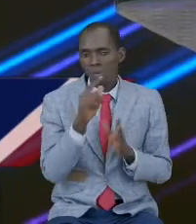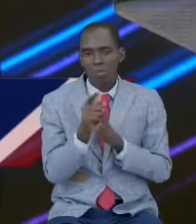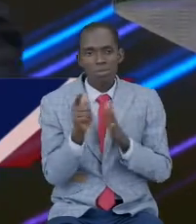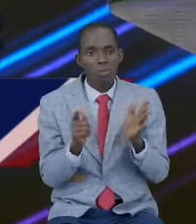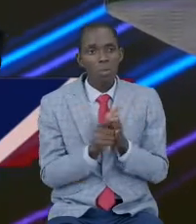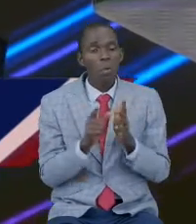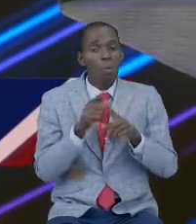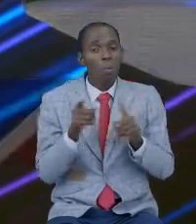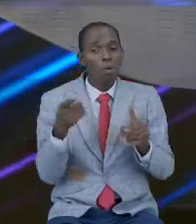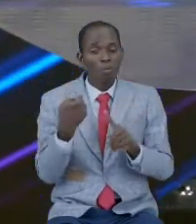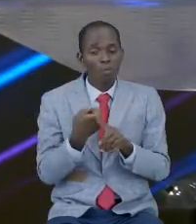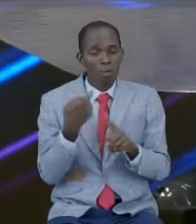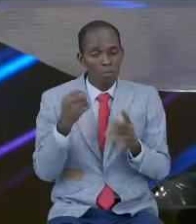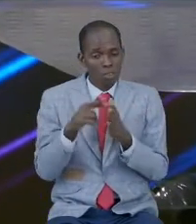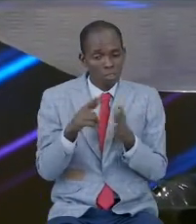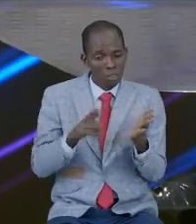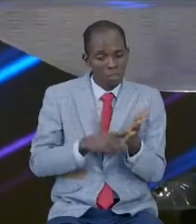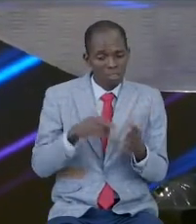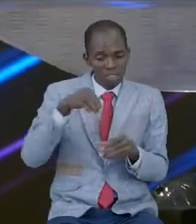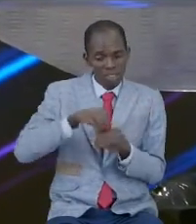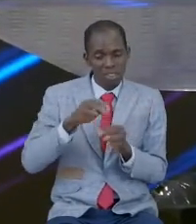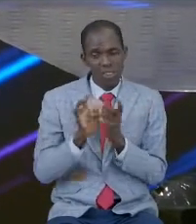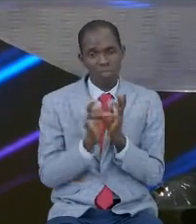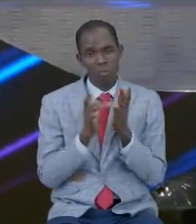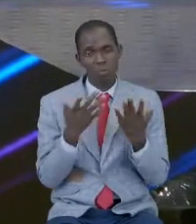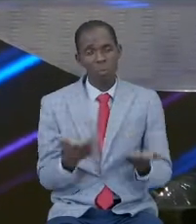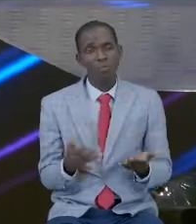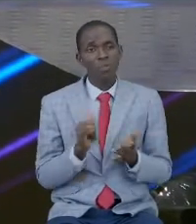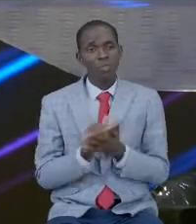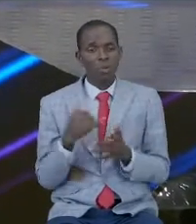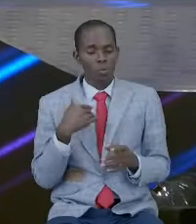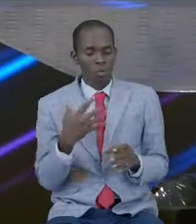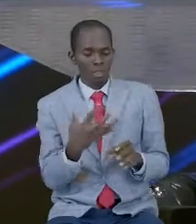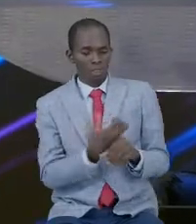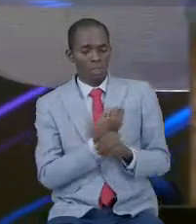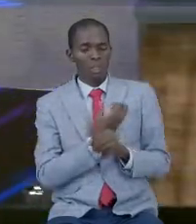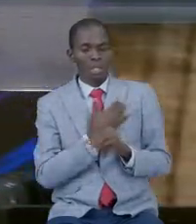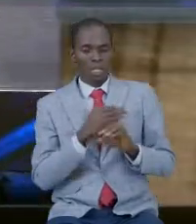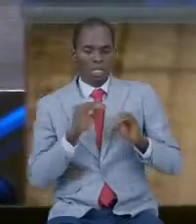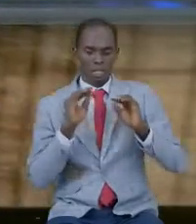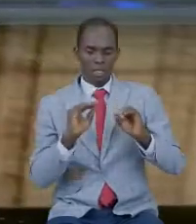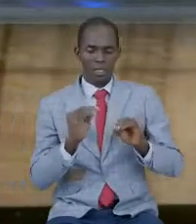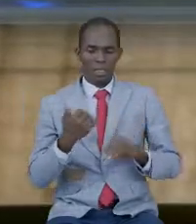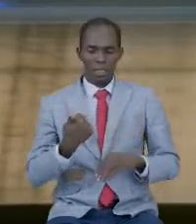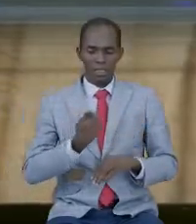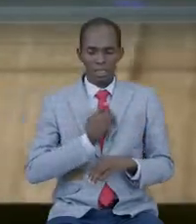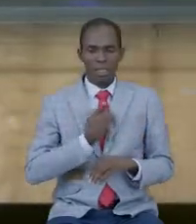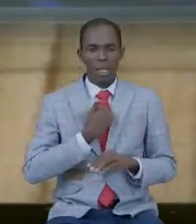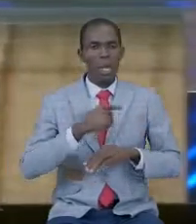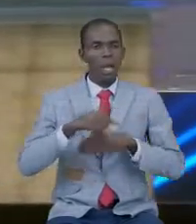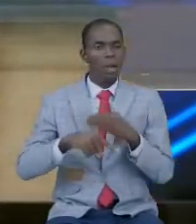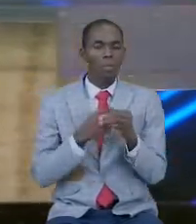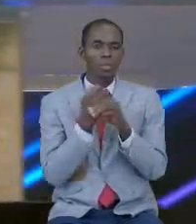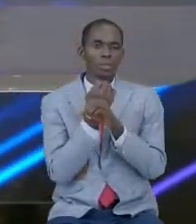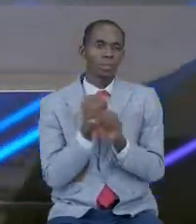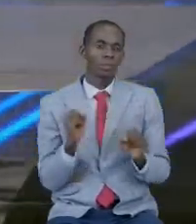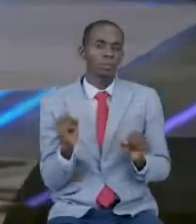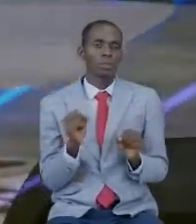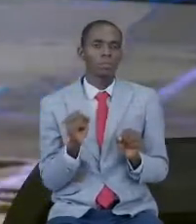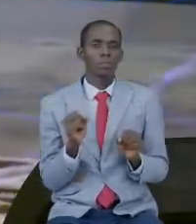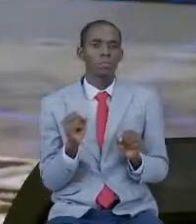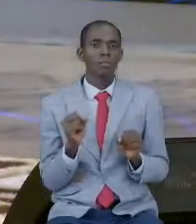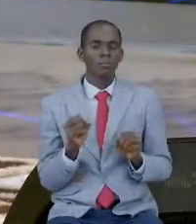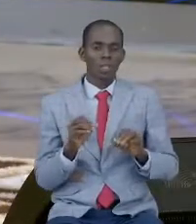of scripture that we take and teach ourselves about salvation,